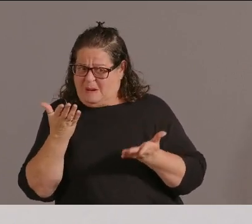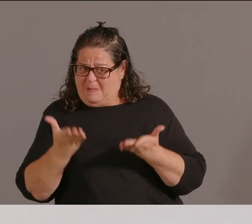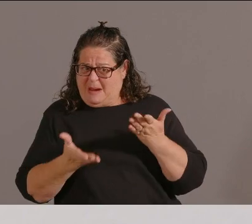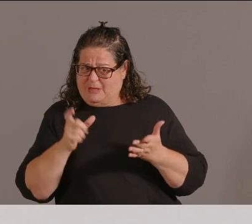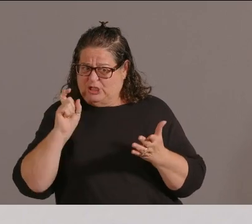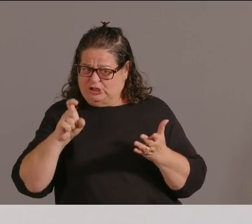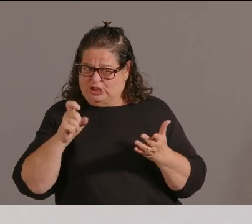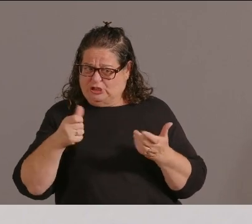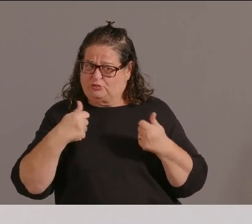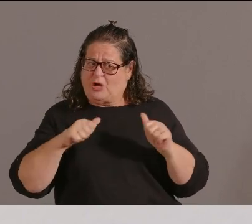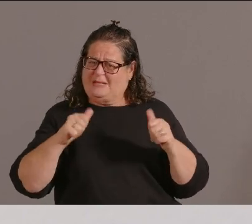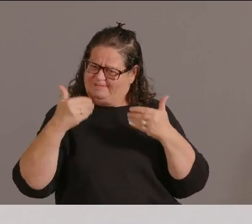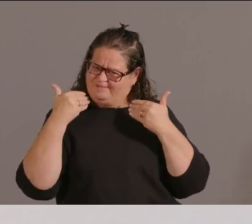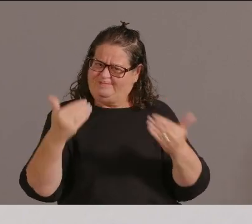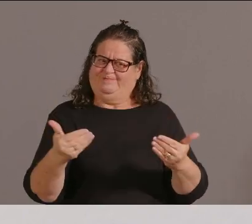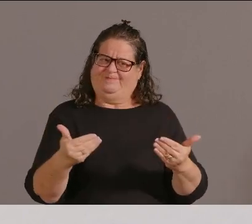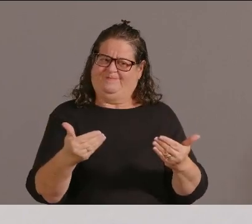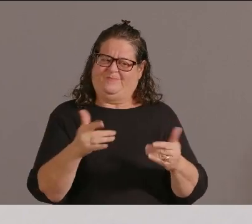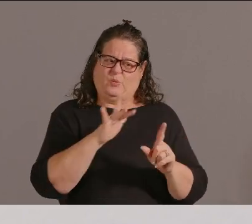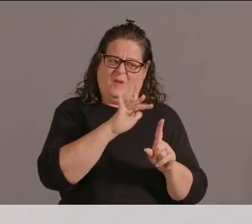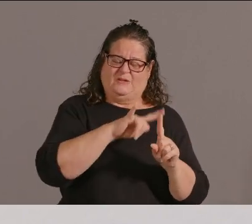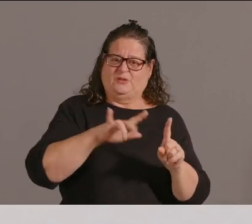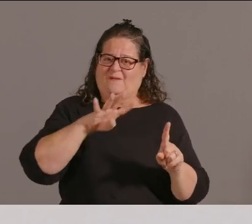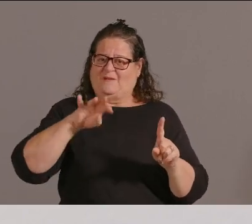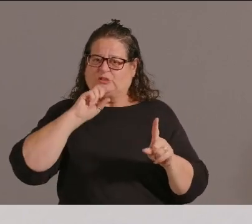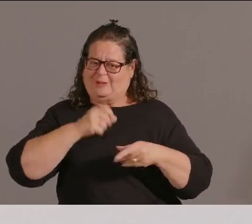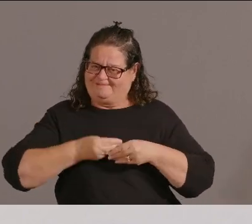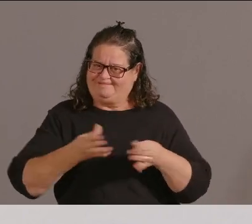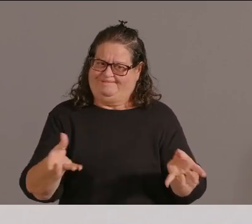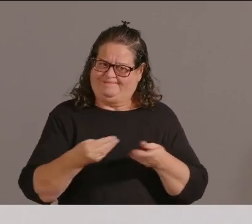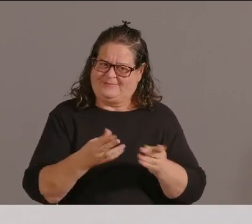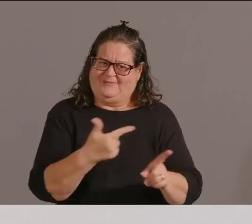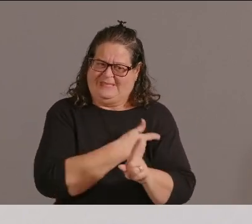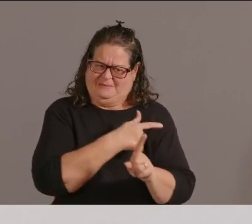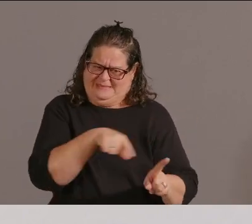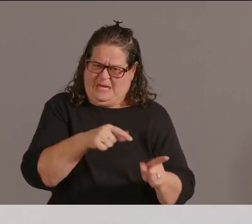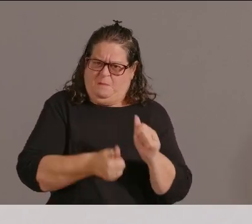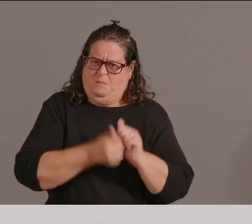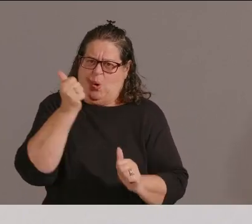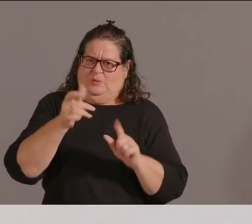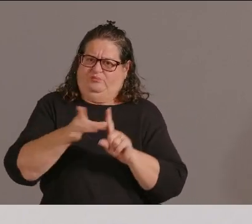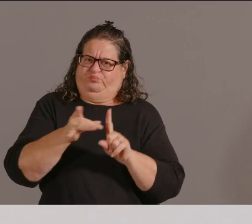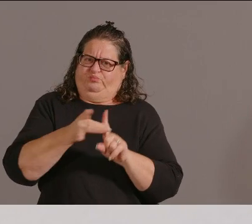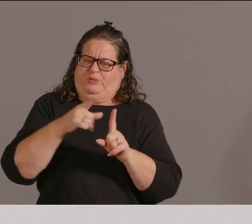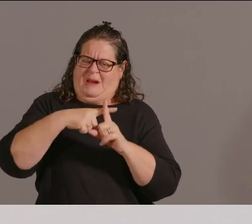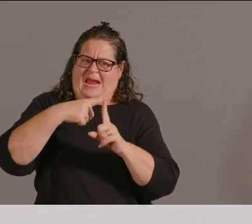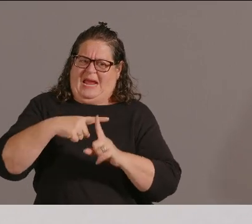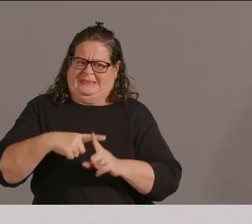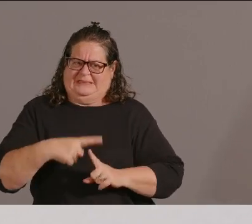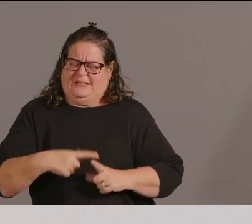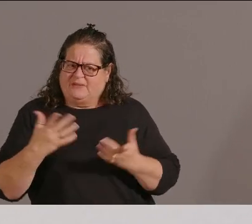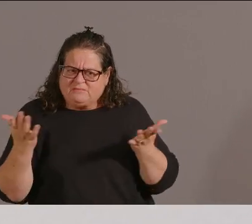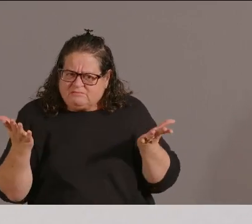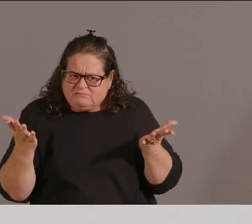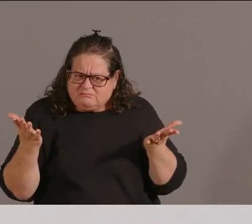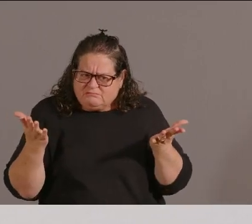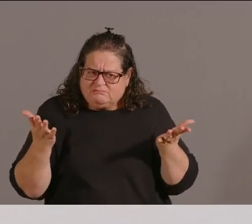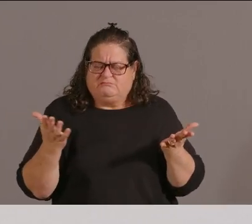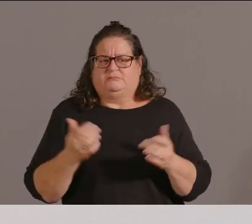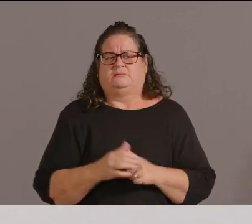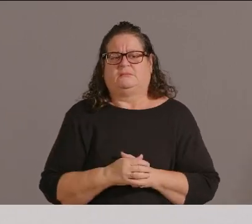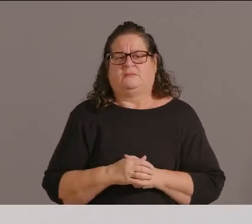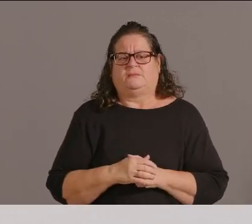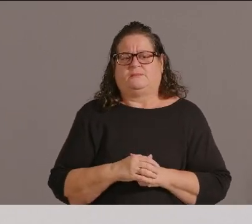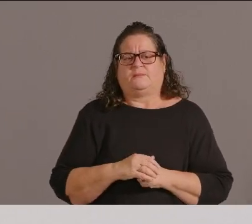that age group quicker because they're the ones that are the infection vector when it comes to this virus? They're the ones that are infecting those older age